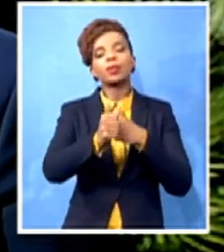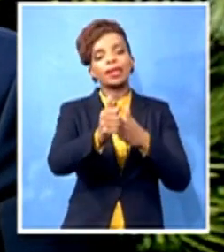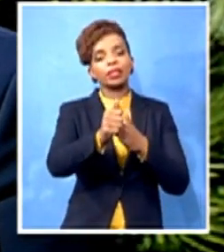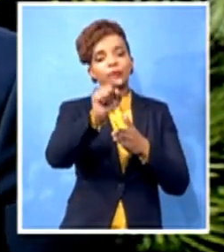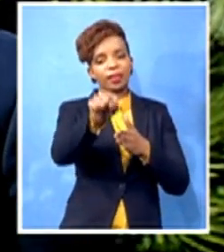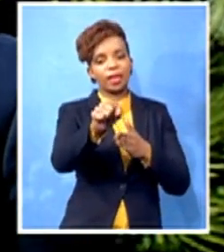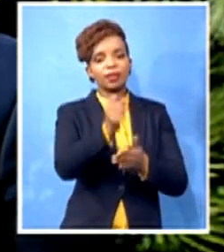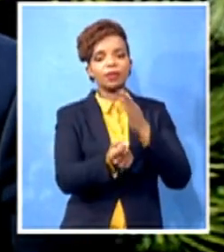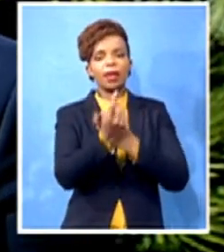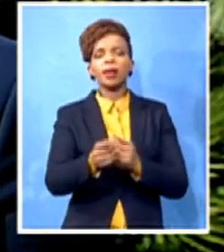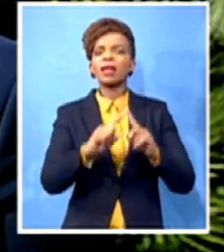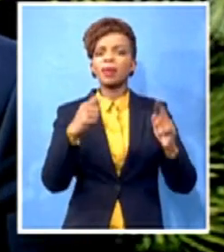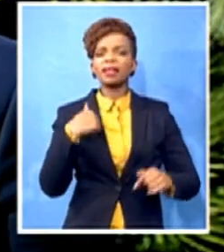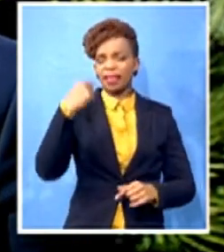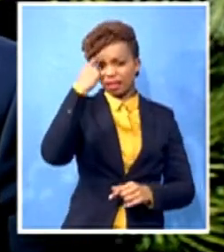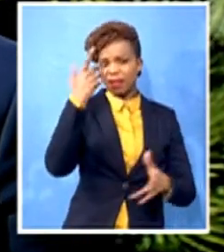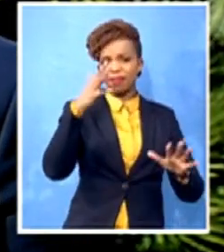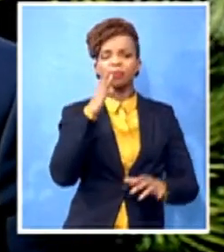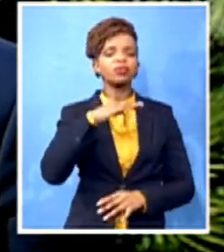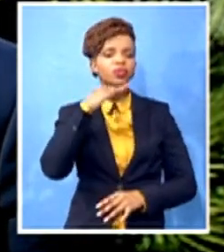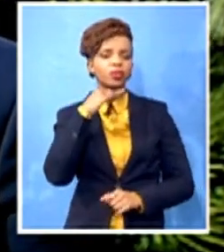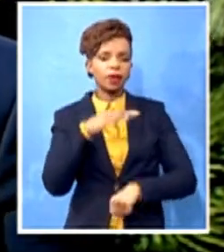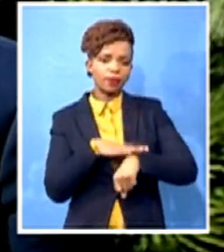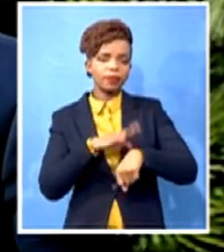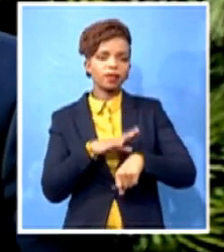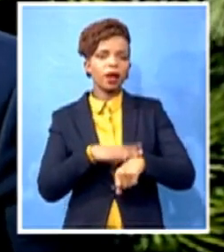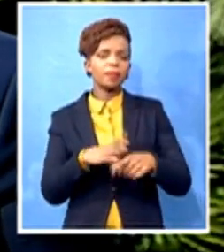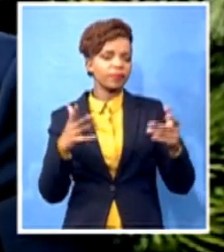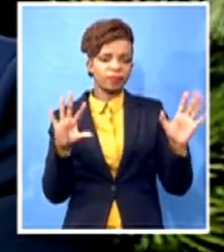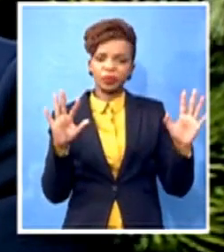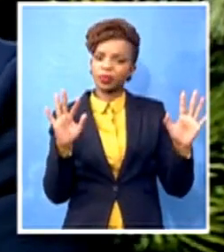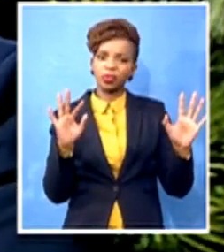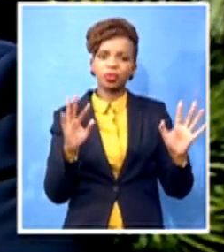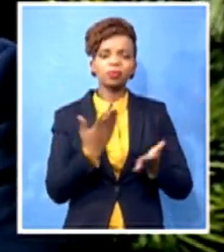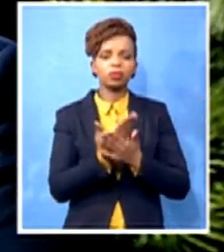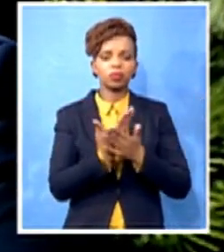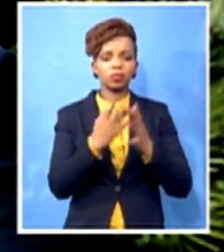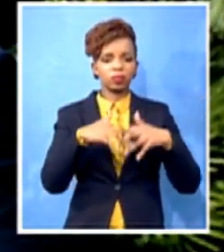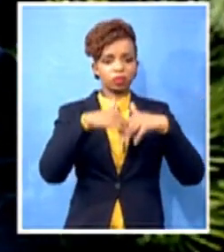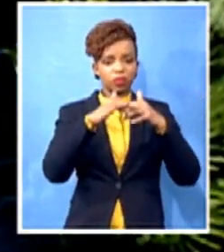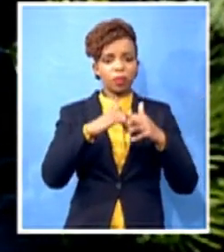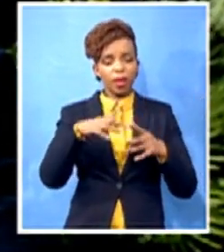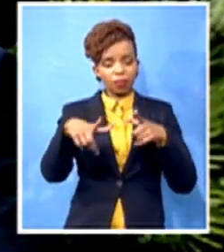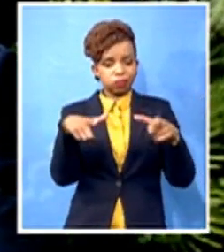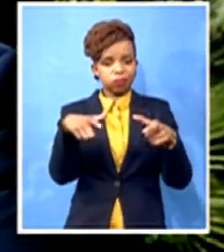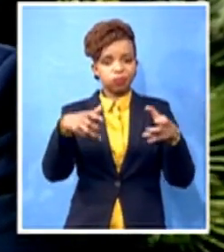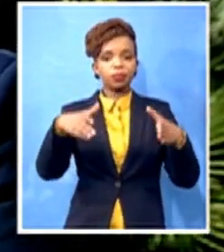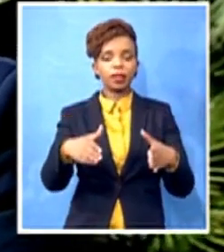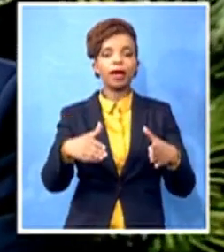quoting. They've been given enough time to constitute a government here. Administration can happen. Bisho has got